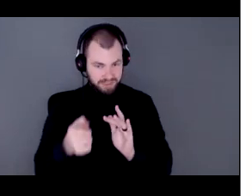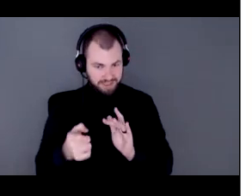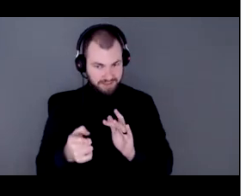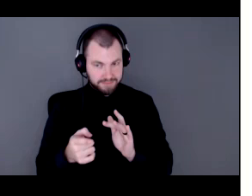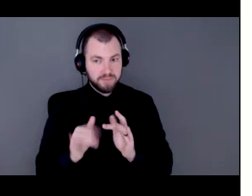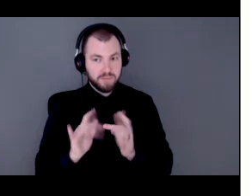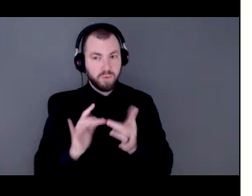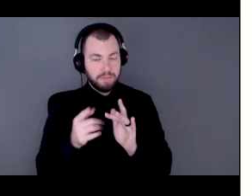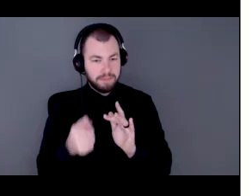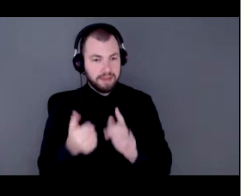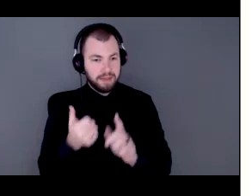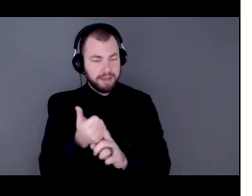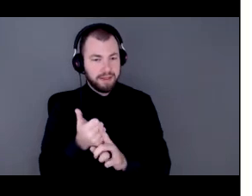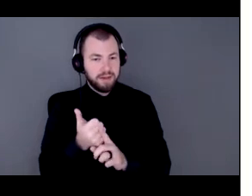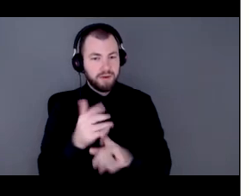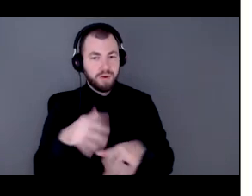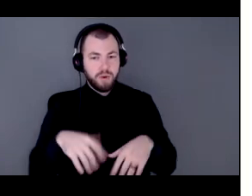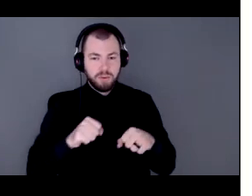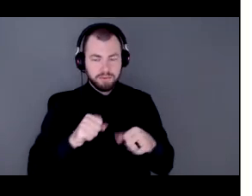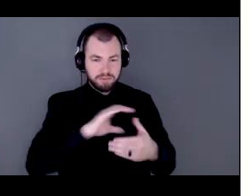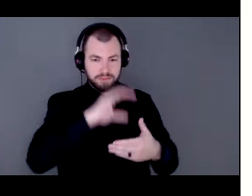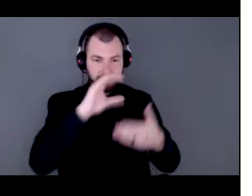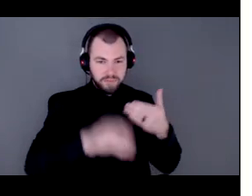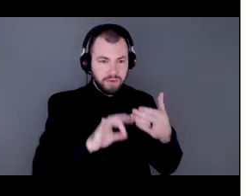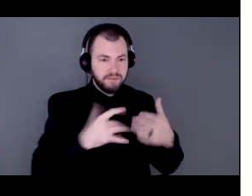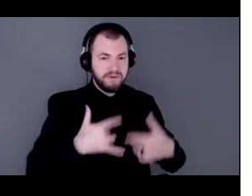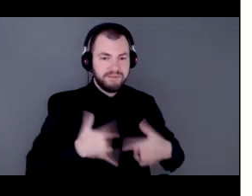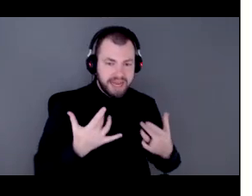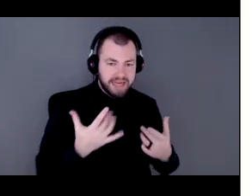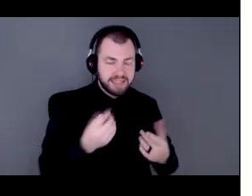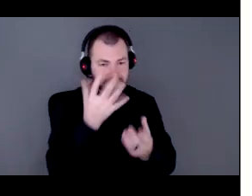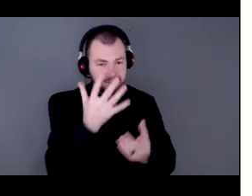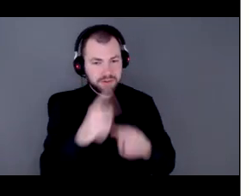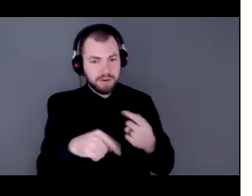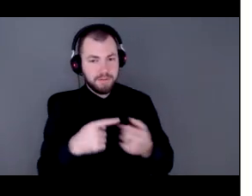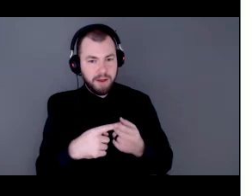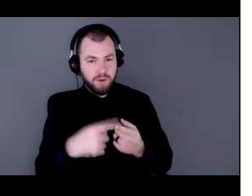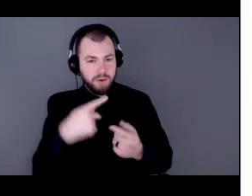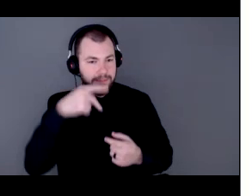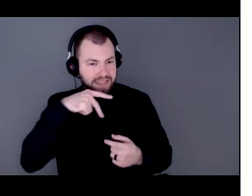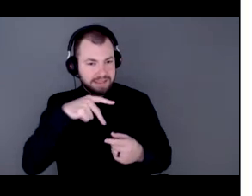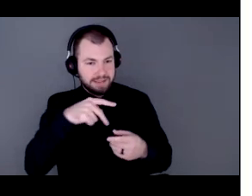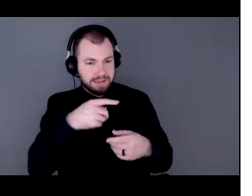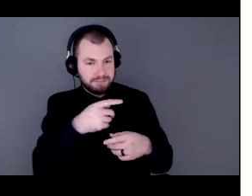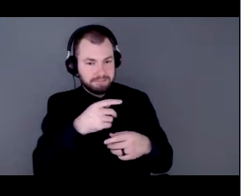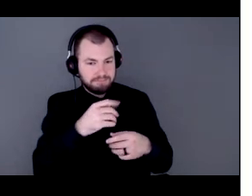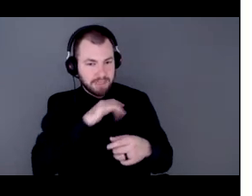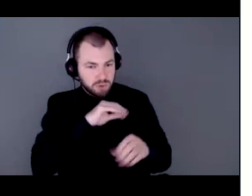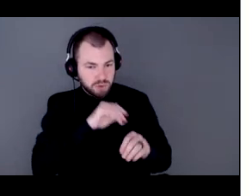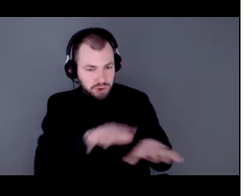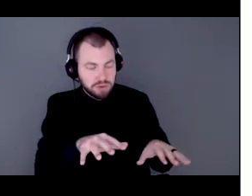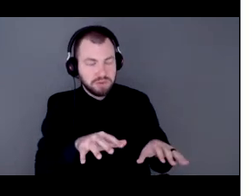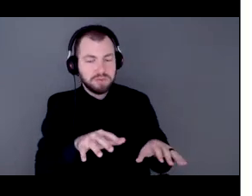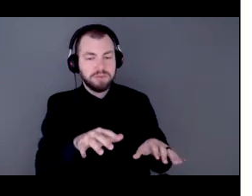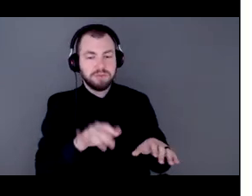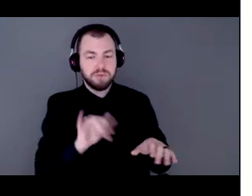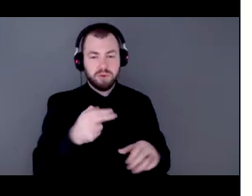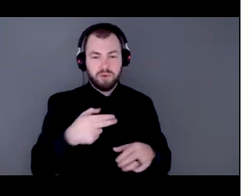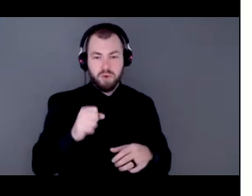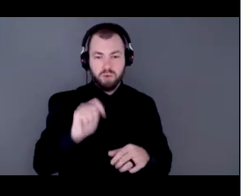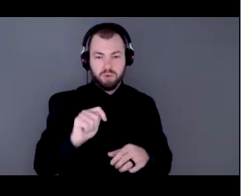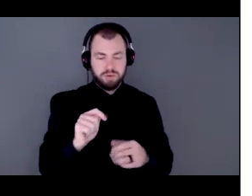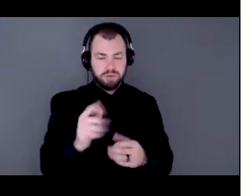host calendar of events and information on plastic pollution. It will also host what is kind of at the core of this three-year project for